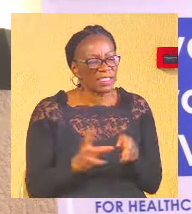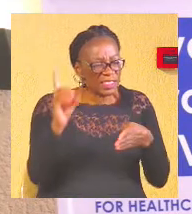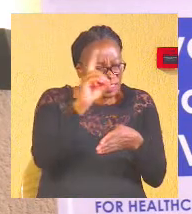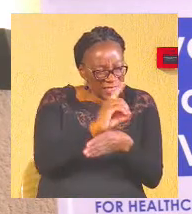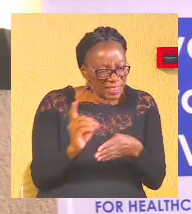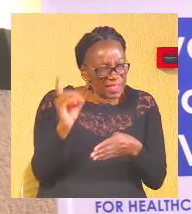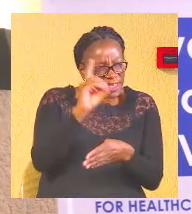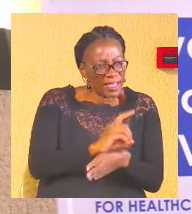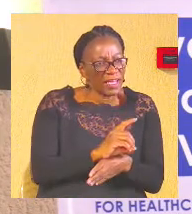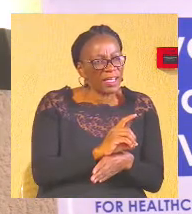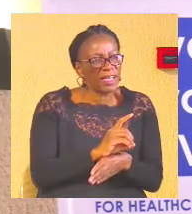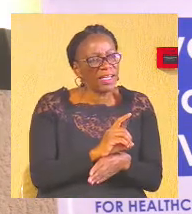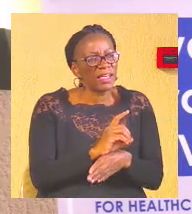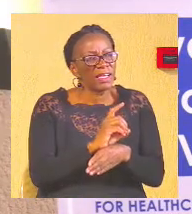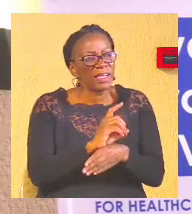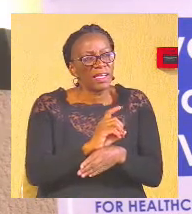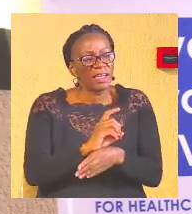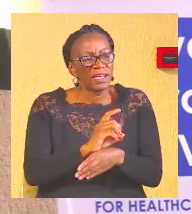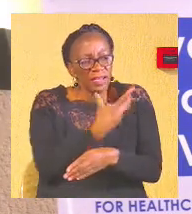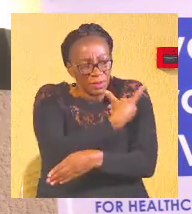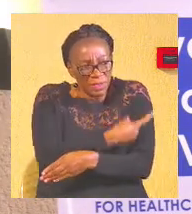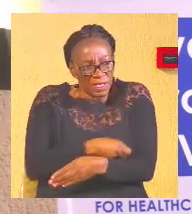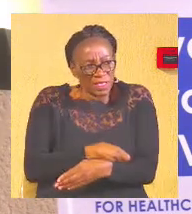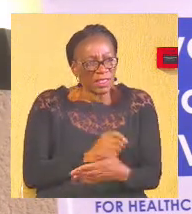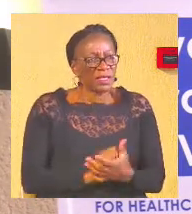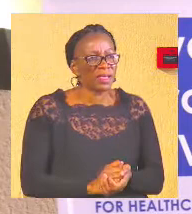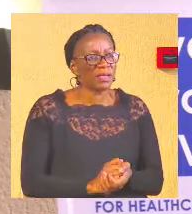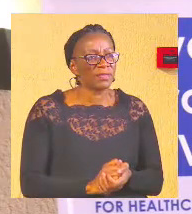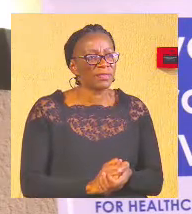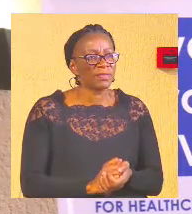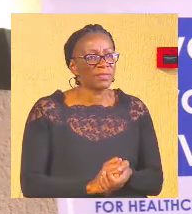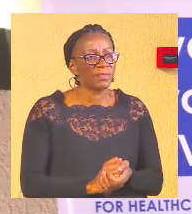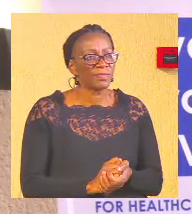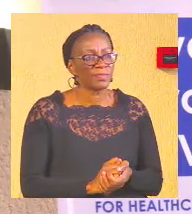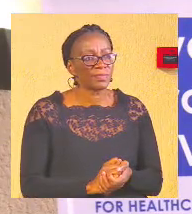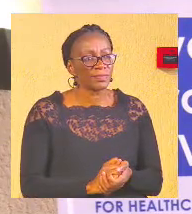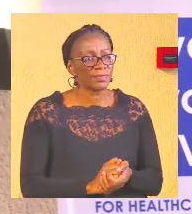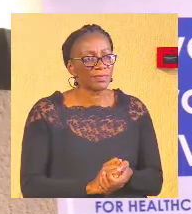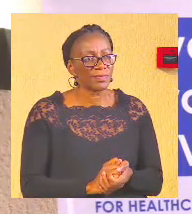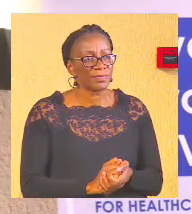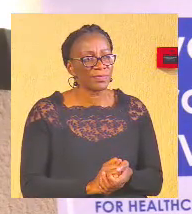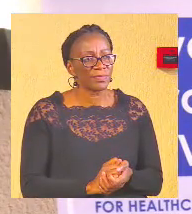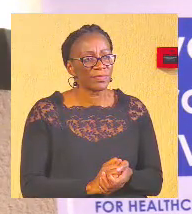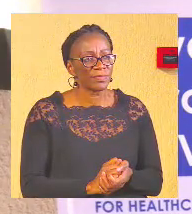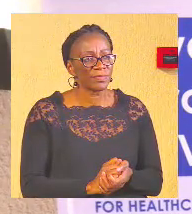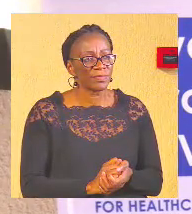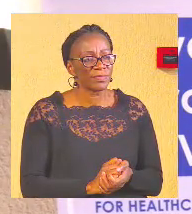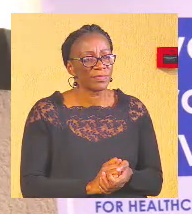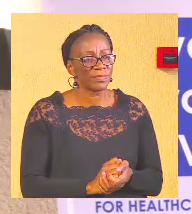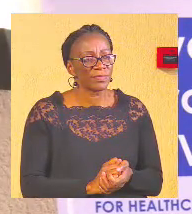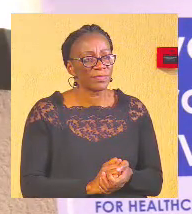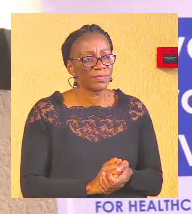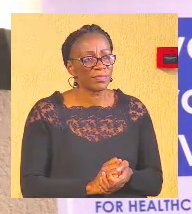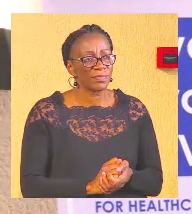going to reach the maximum capacity to test per day? I've also been asked to inquire about the